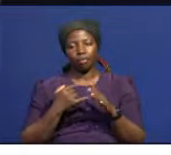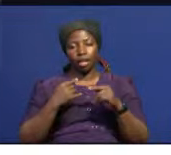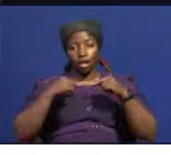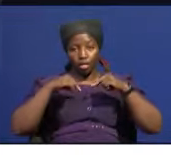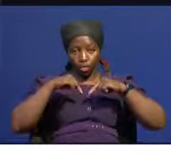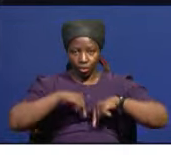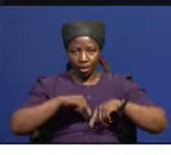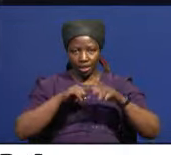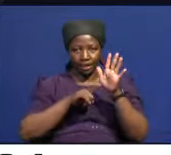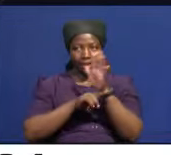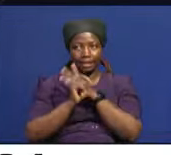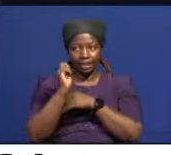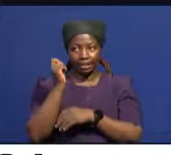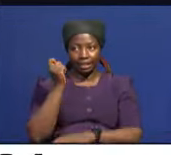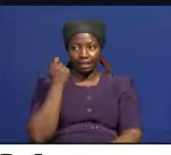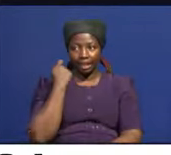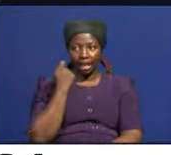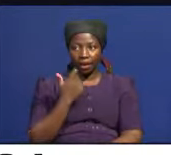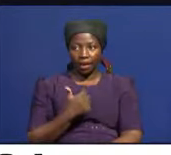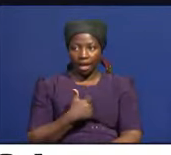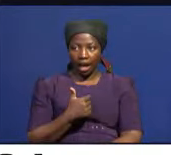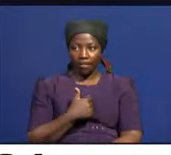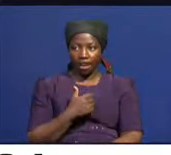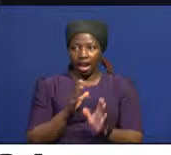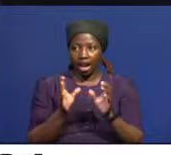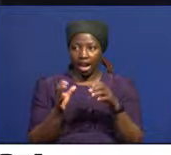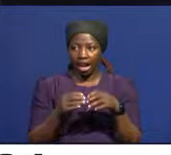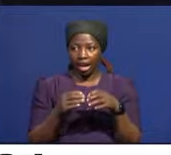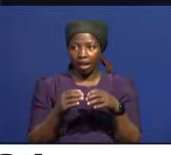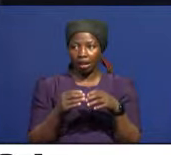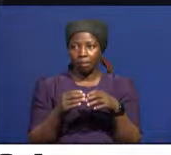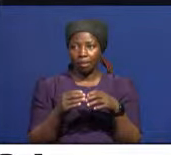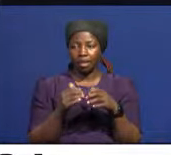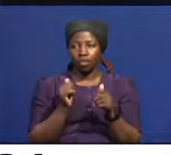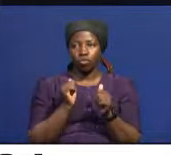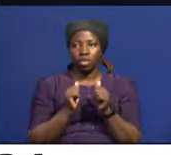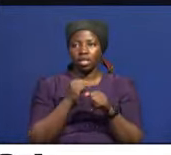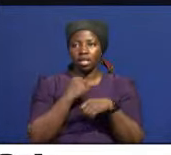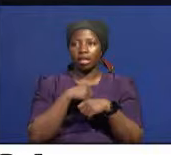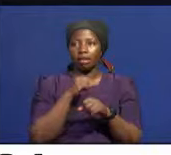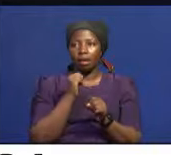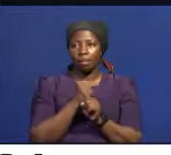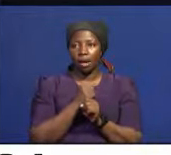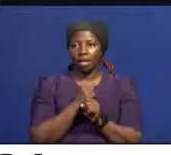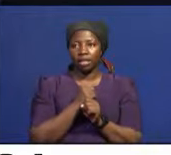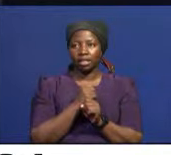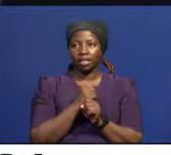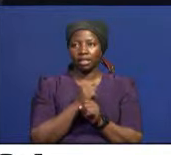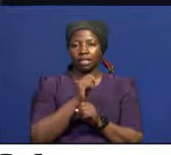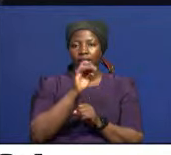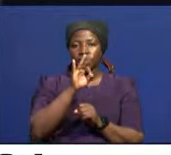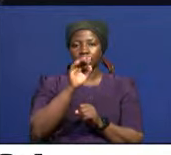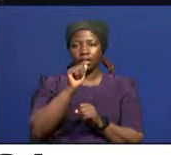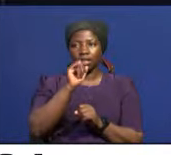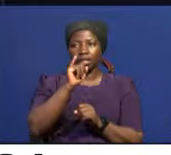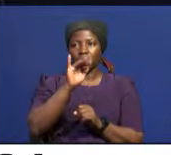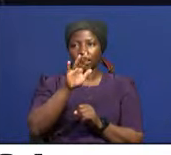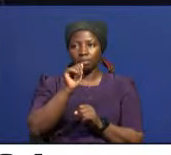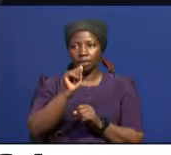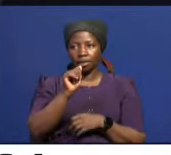Today in Kenya, we have a company that manufactures fiber.